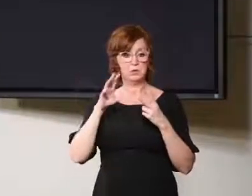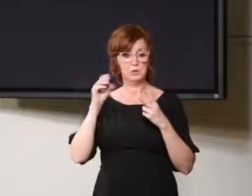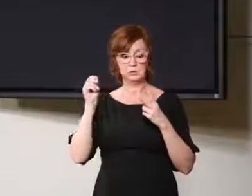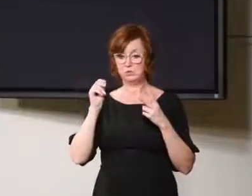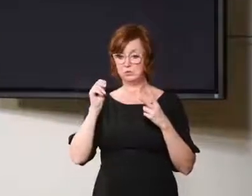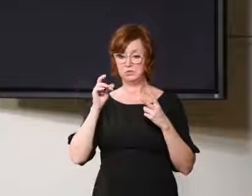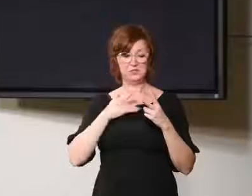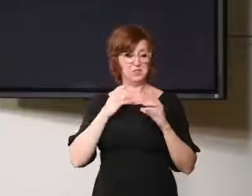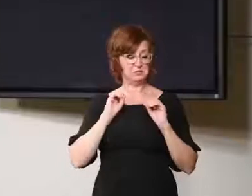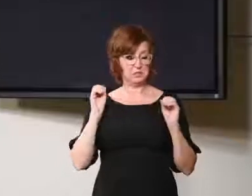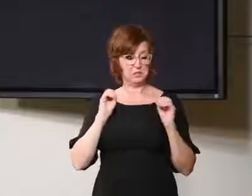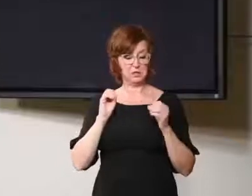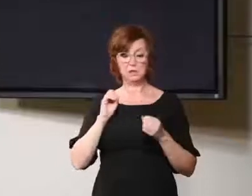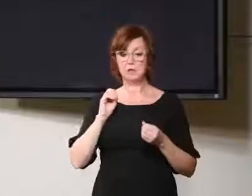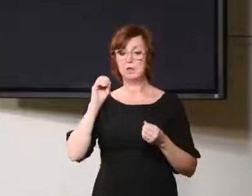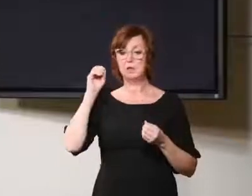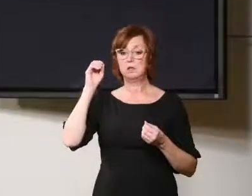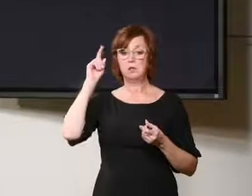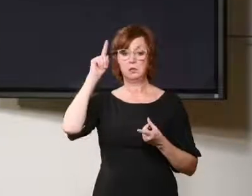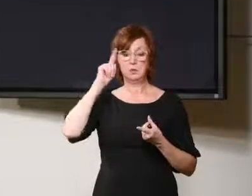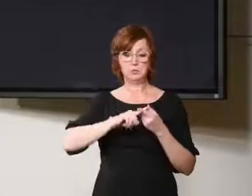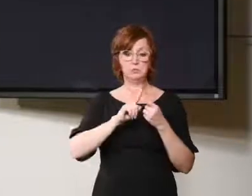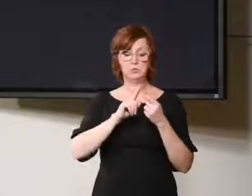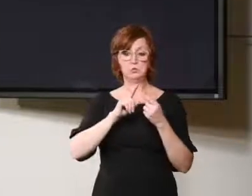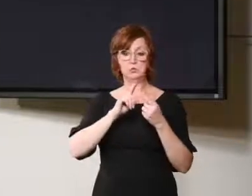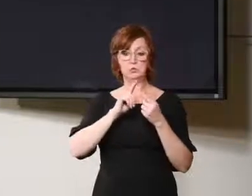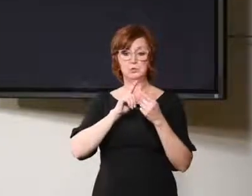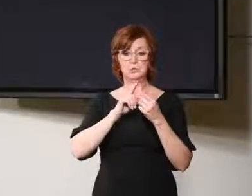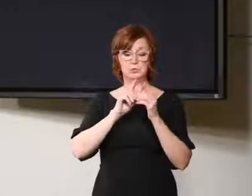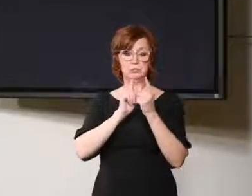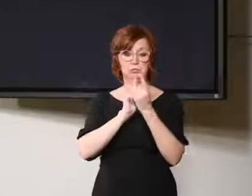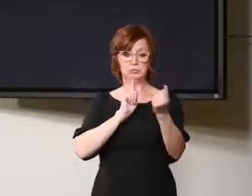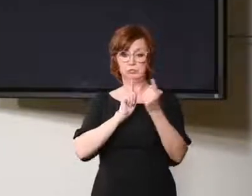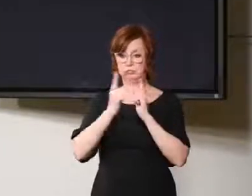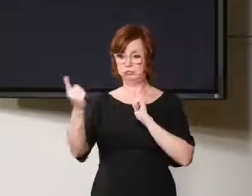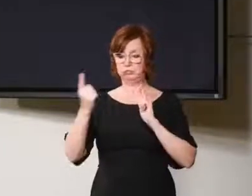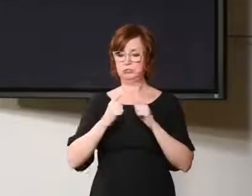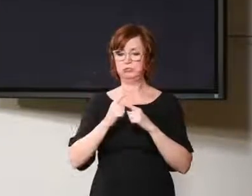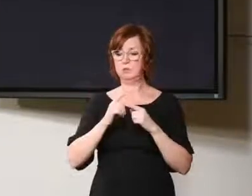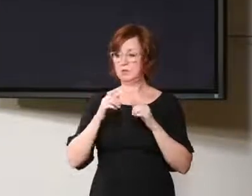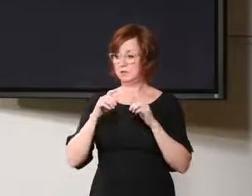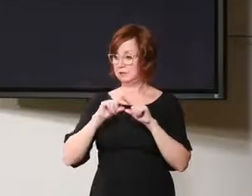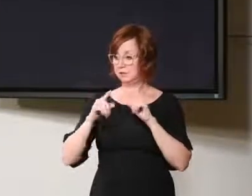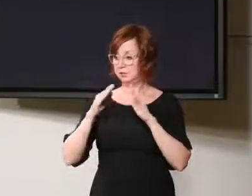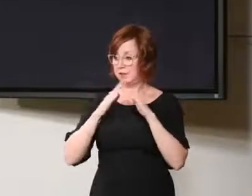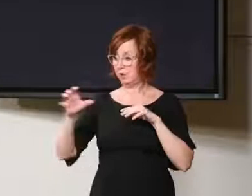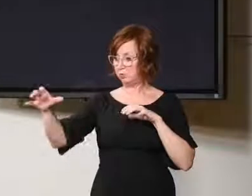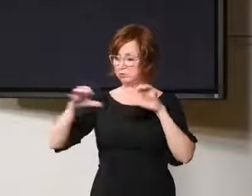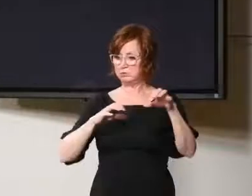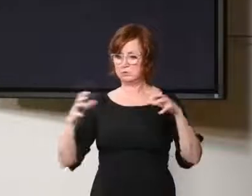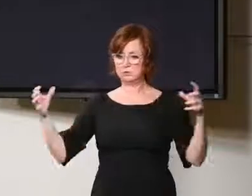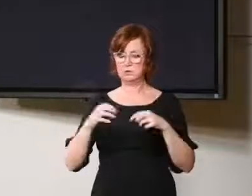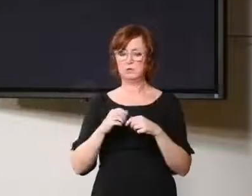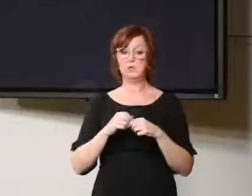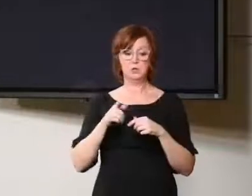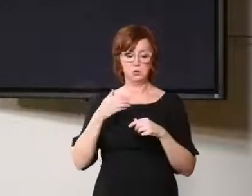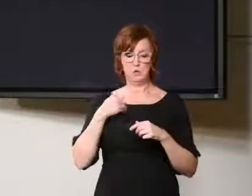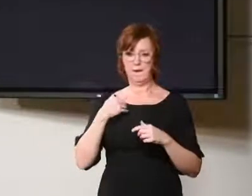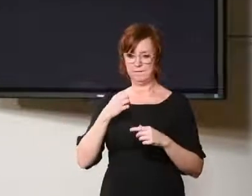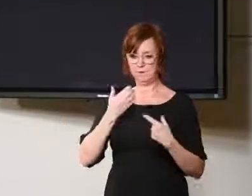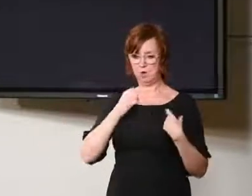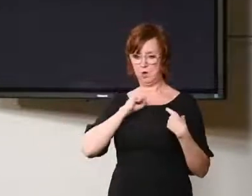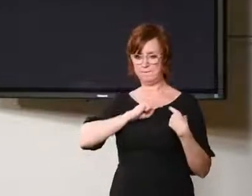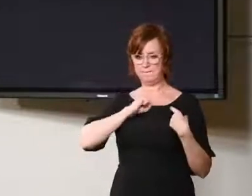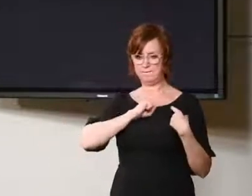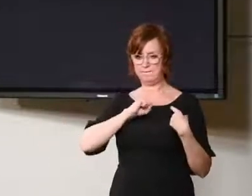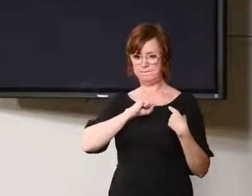among households. If you have a new cough, nothing else, stay home till your cough is better. Stay home for